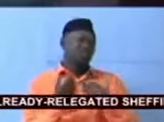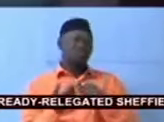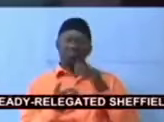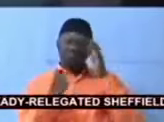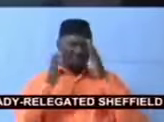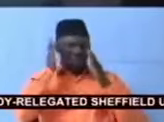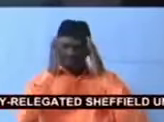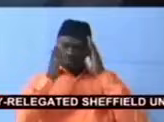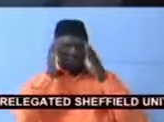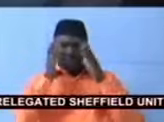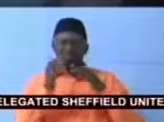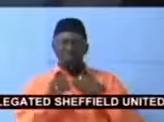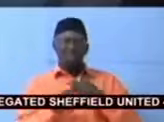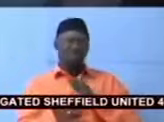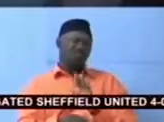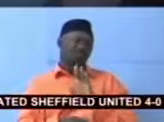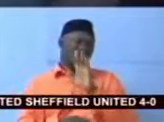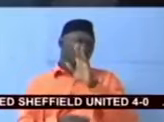to.